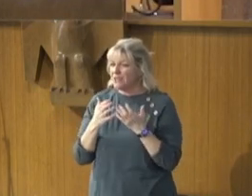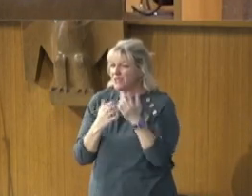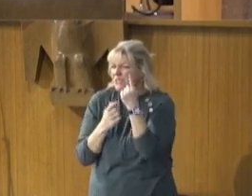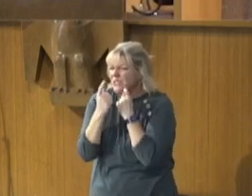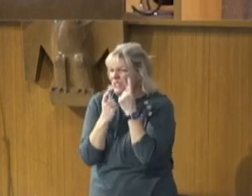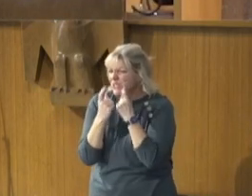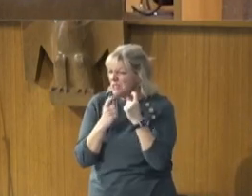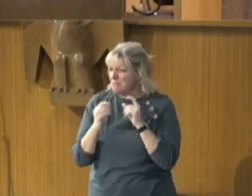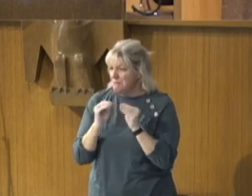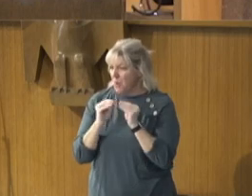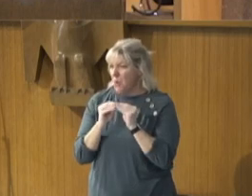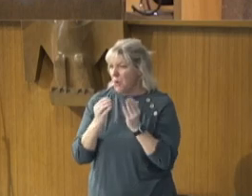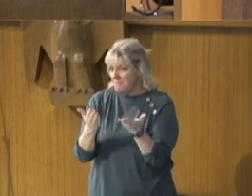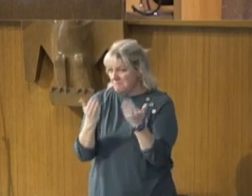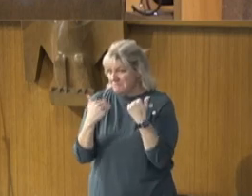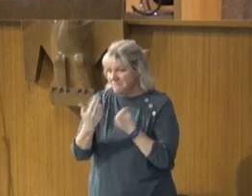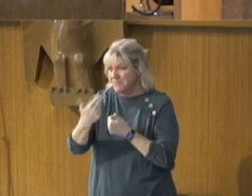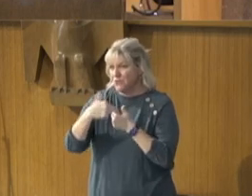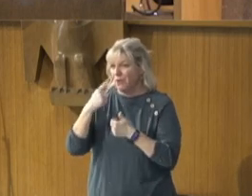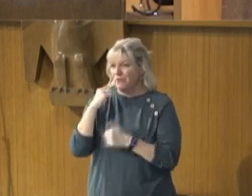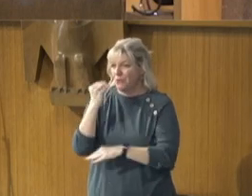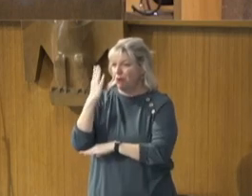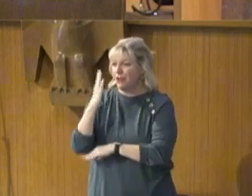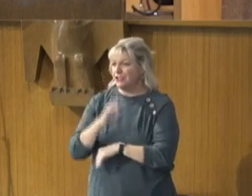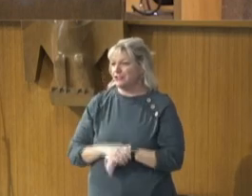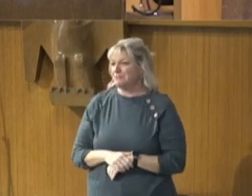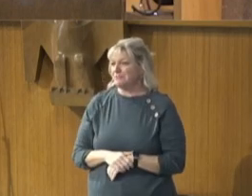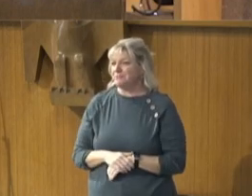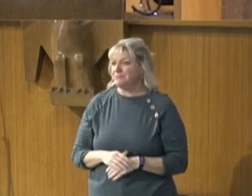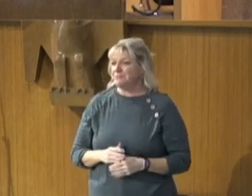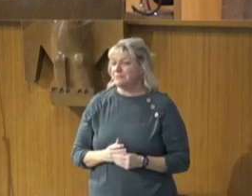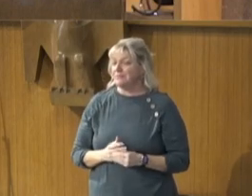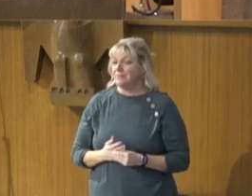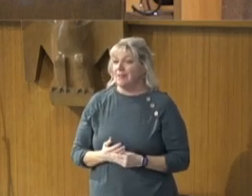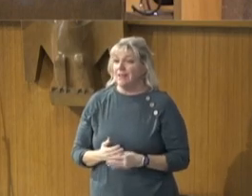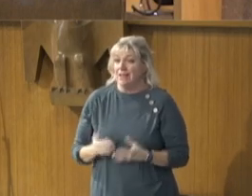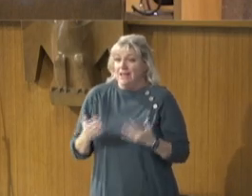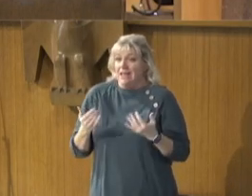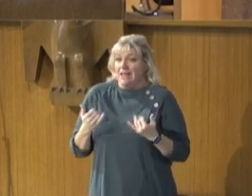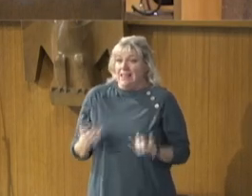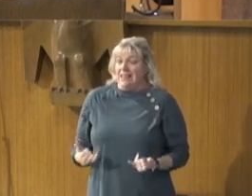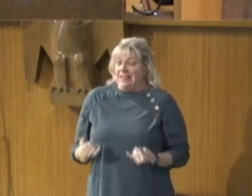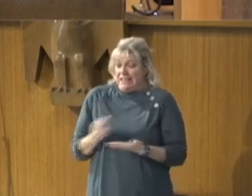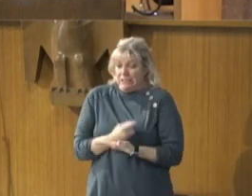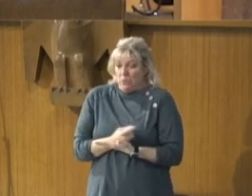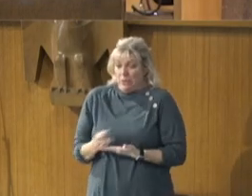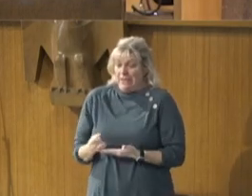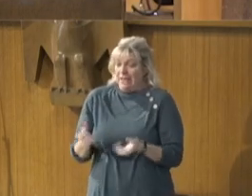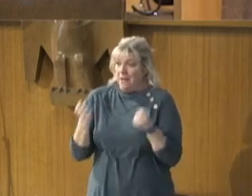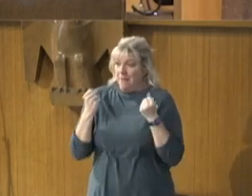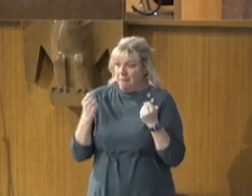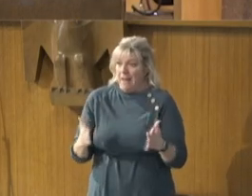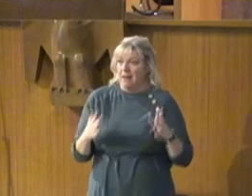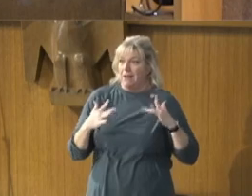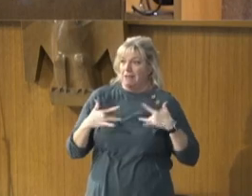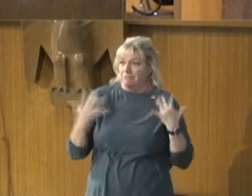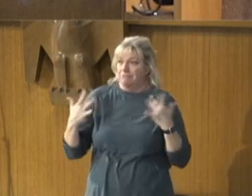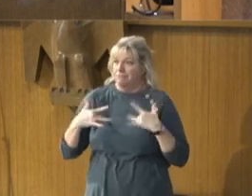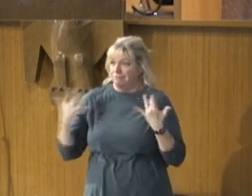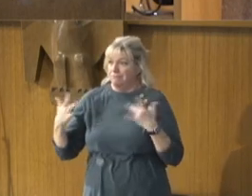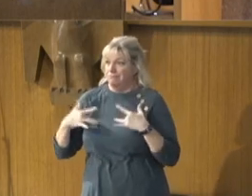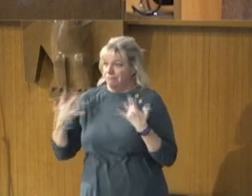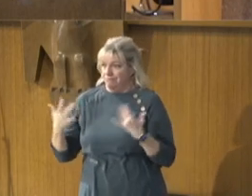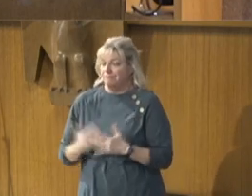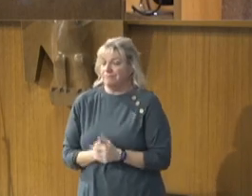we would love for you to join us for brunch church. There is a lot happening this coming week that we want to draw your